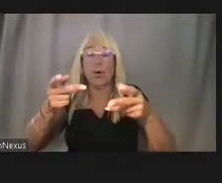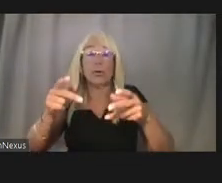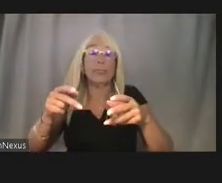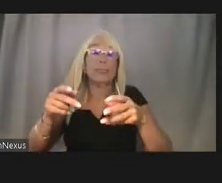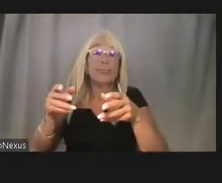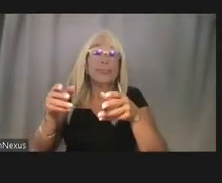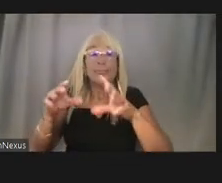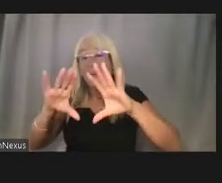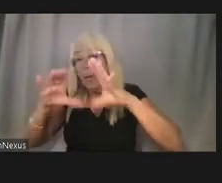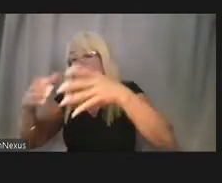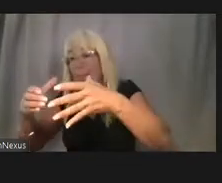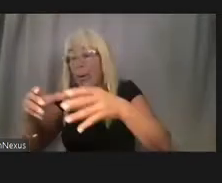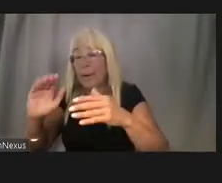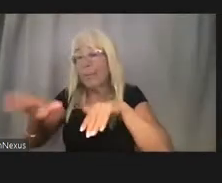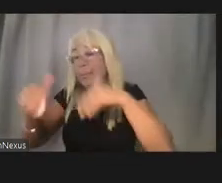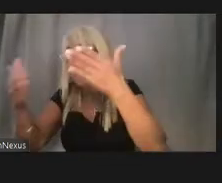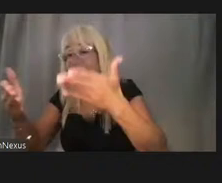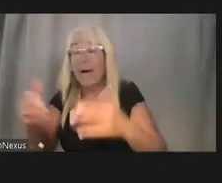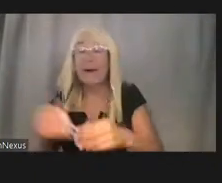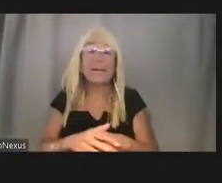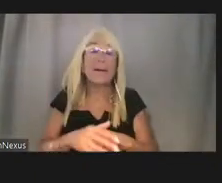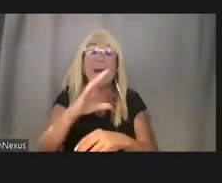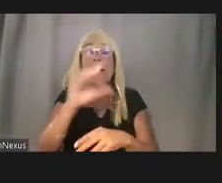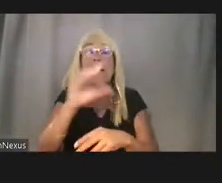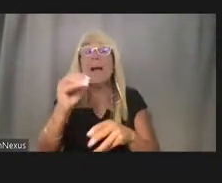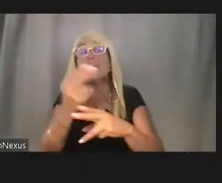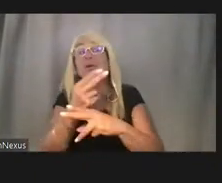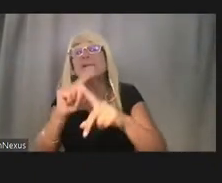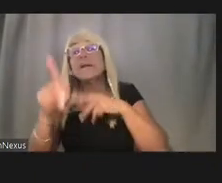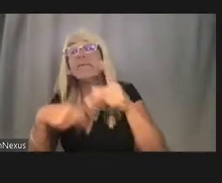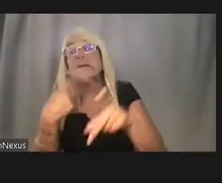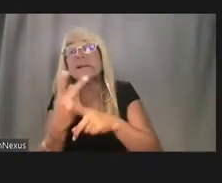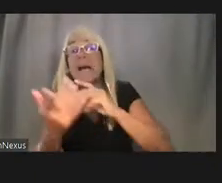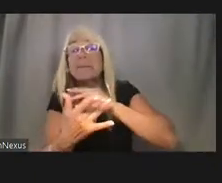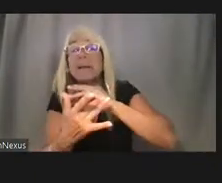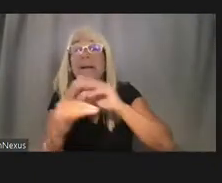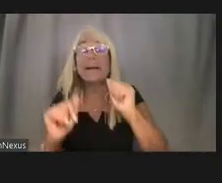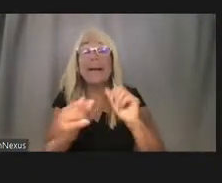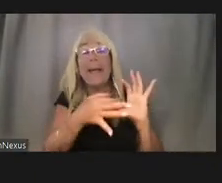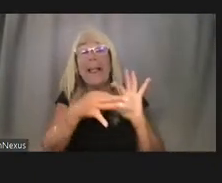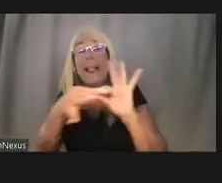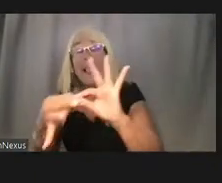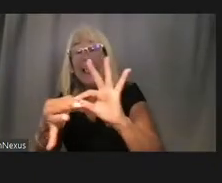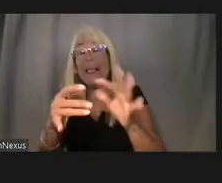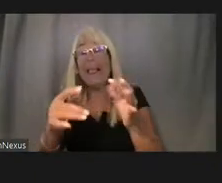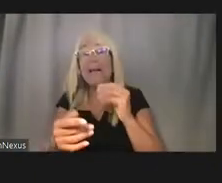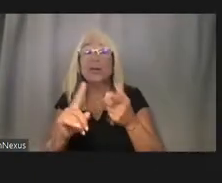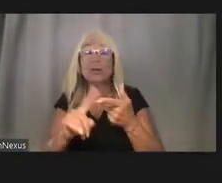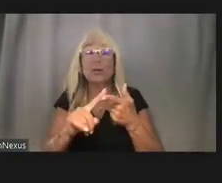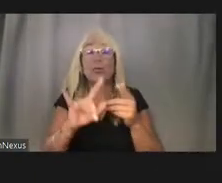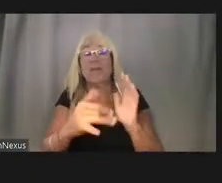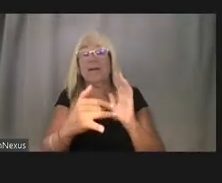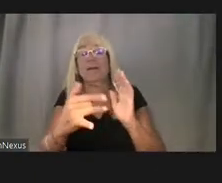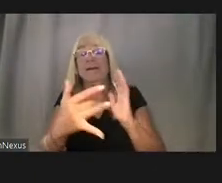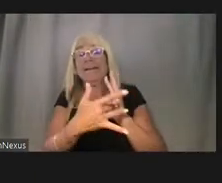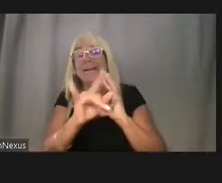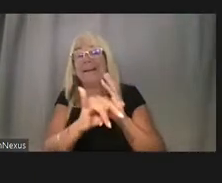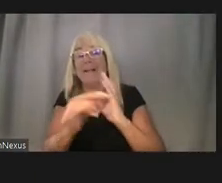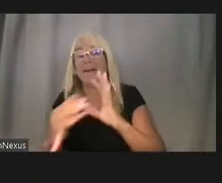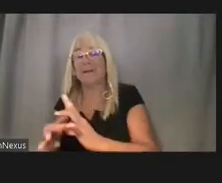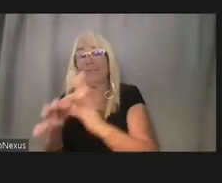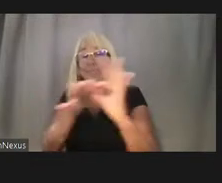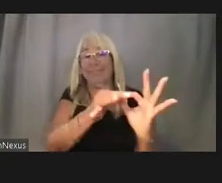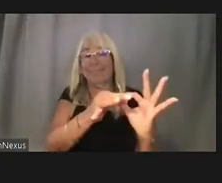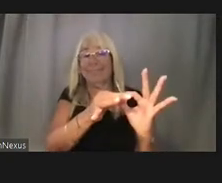essence these are companies that may use different types of technology that can link into the technology that this system would have